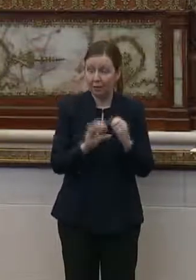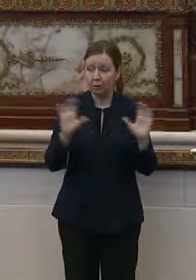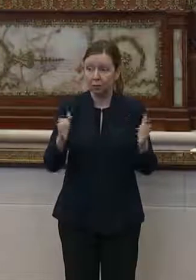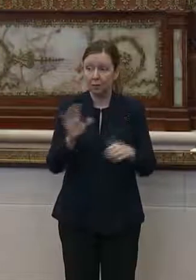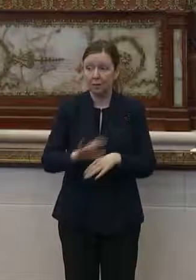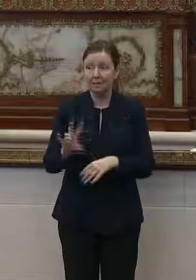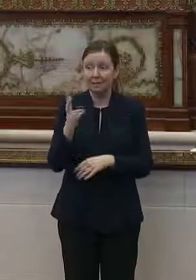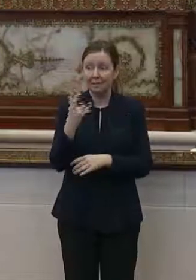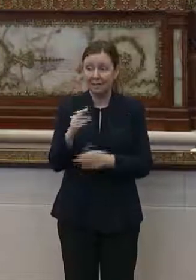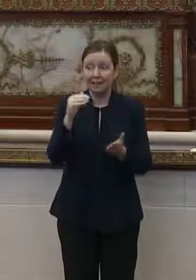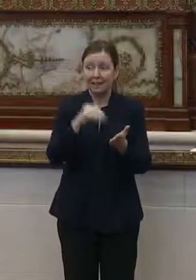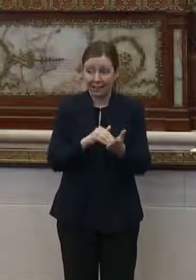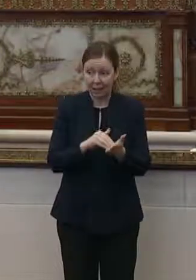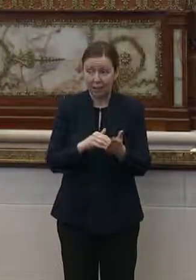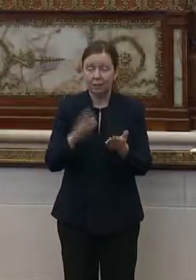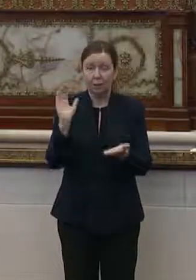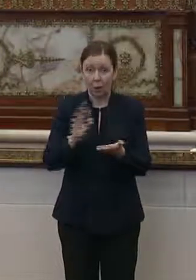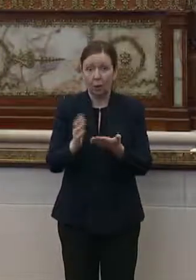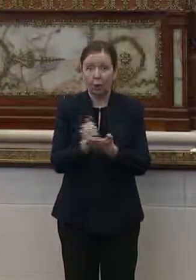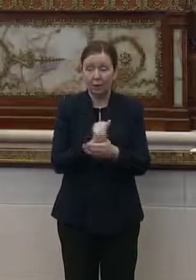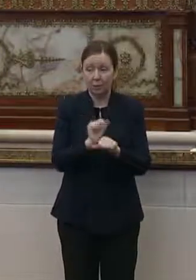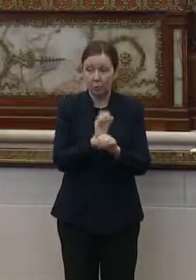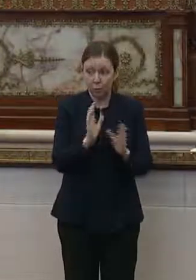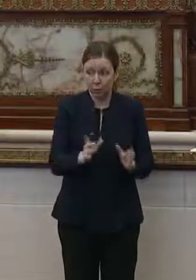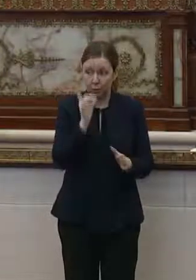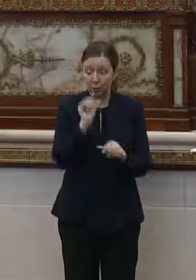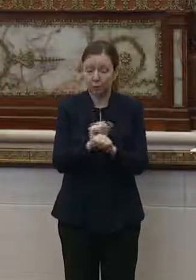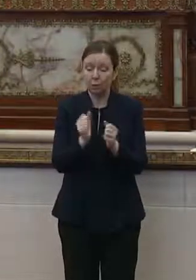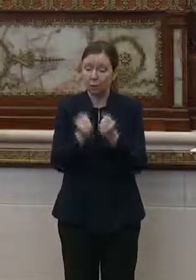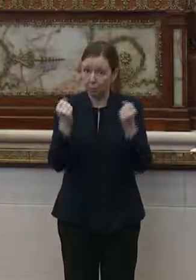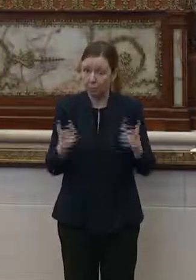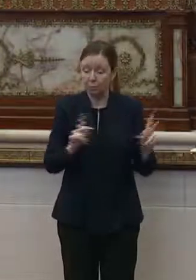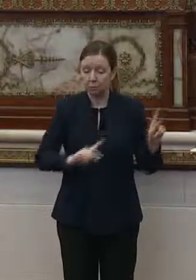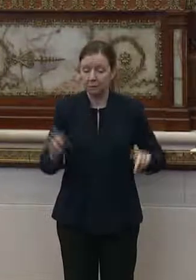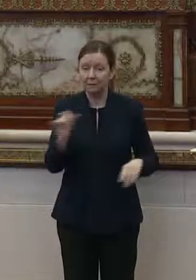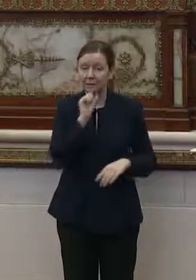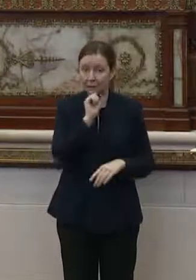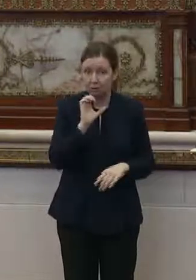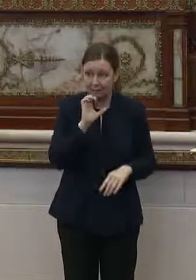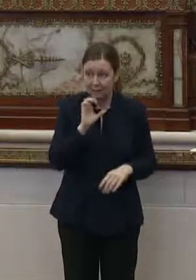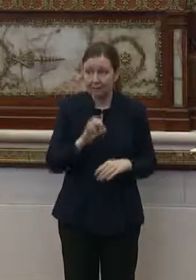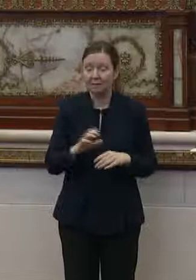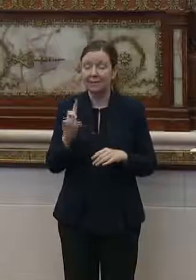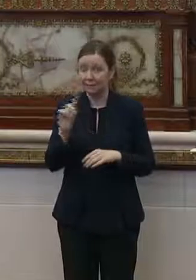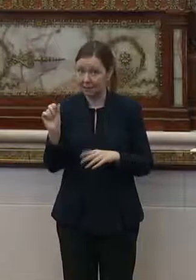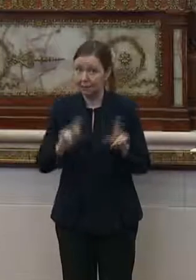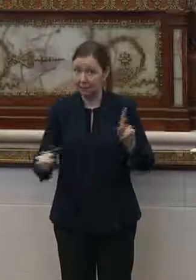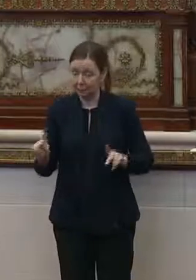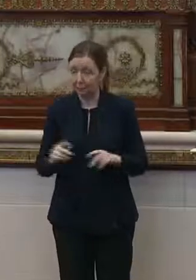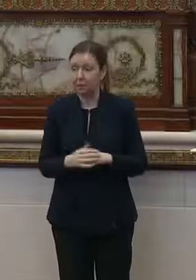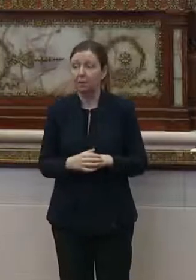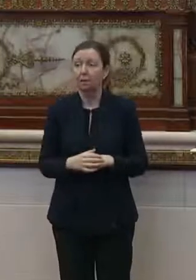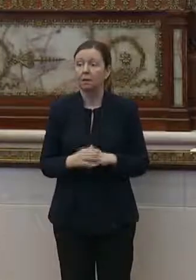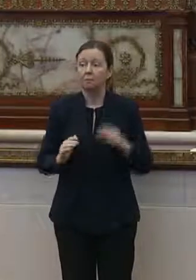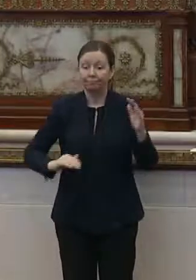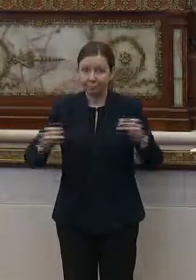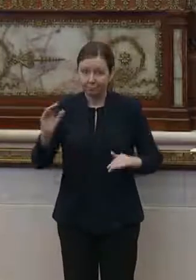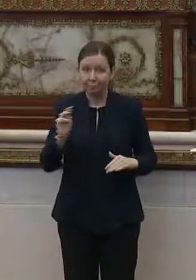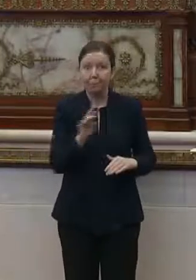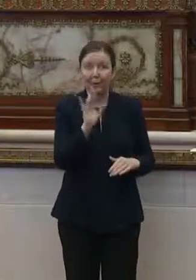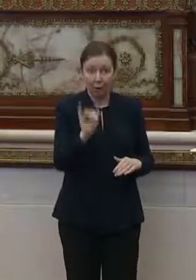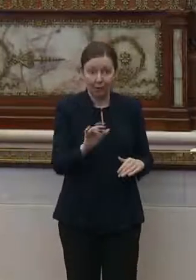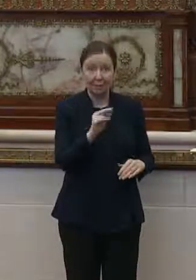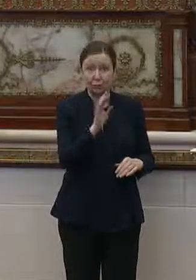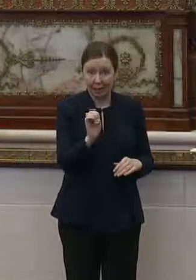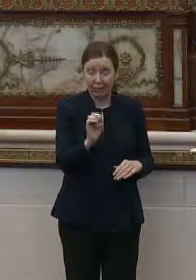approximately 17,000 low-wage workers who worked with vulnerable populations like the elderly or disabled, and who were disproportionately of minority race or